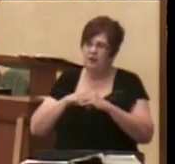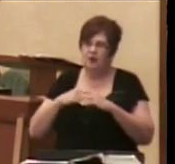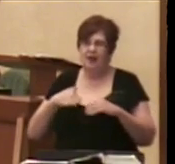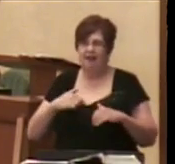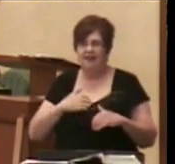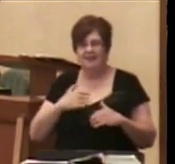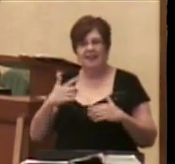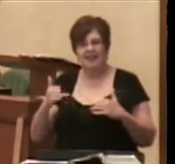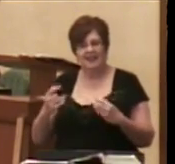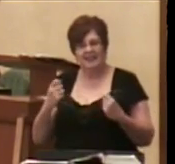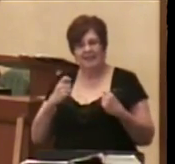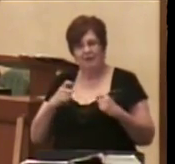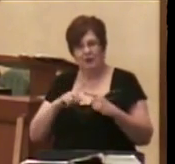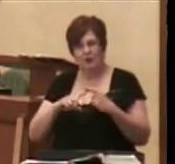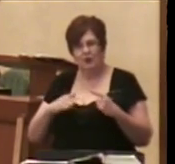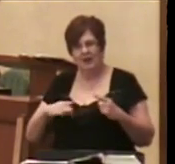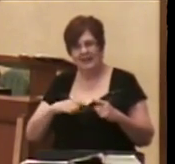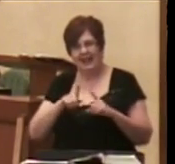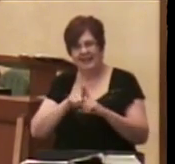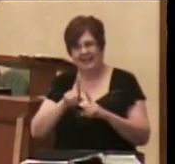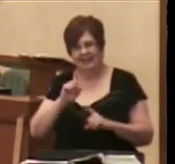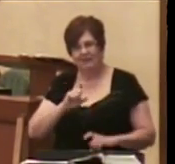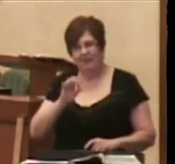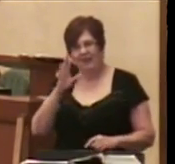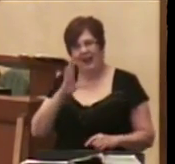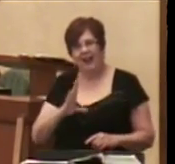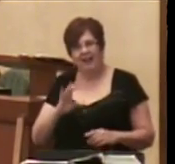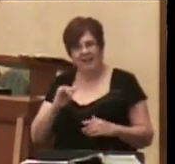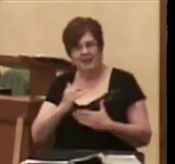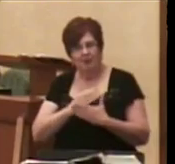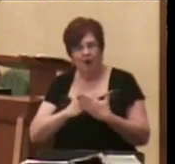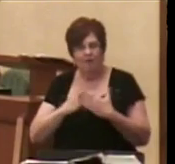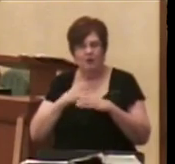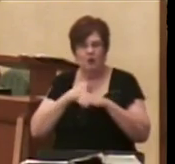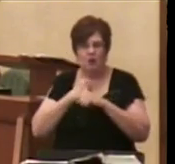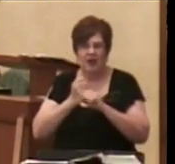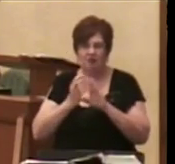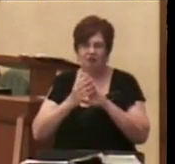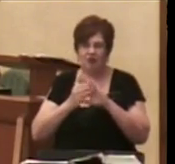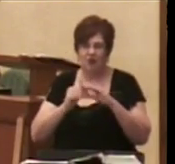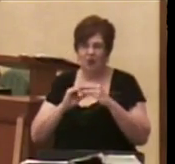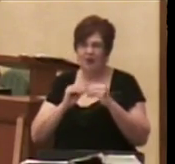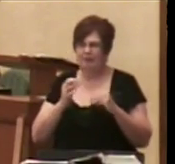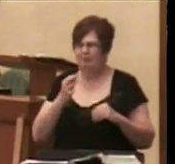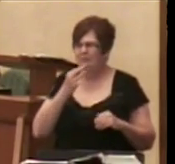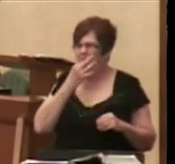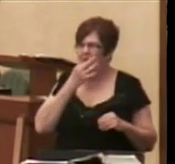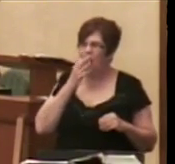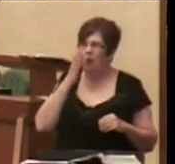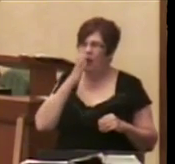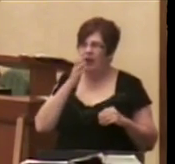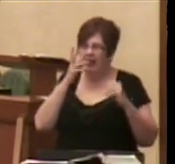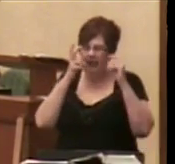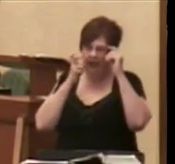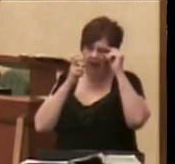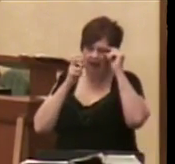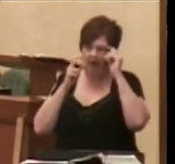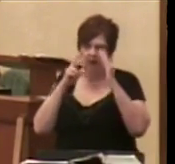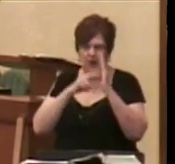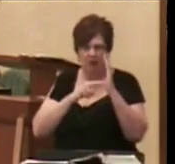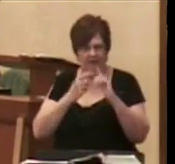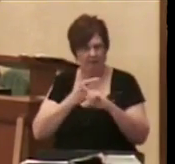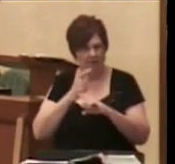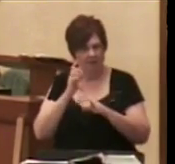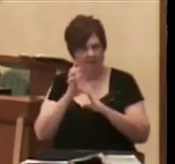of God. And so we know that's part of the creation story. And in just a minute, we're going to hear in the reading from the